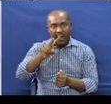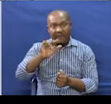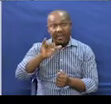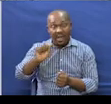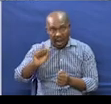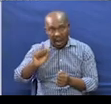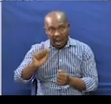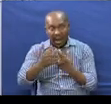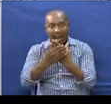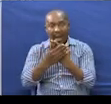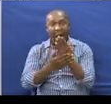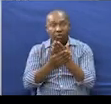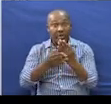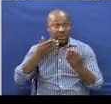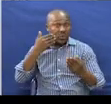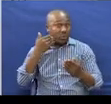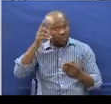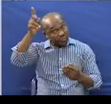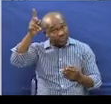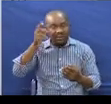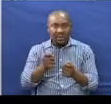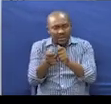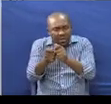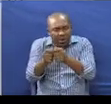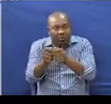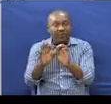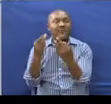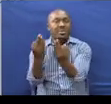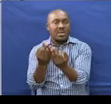We have several techniques. For example, those